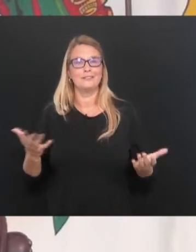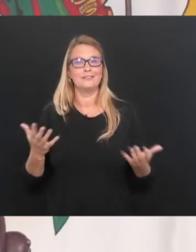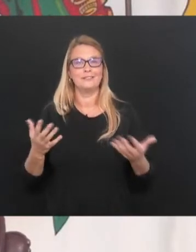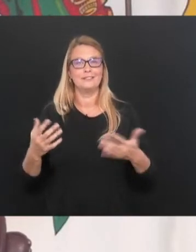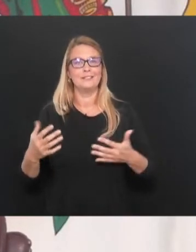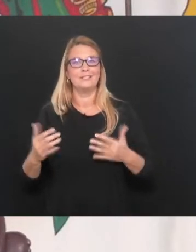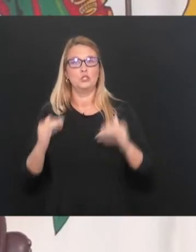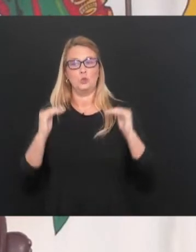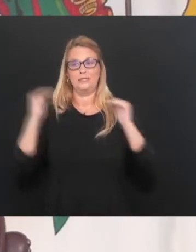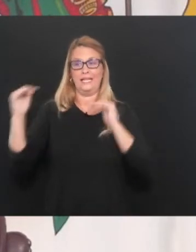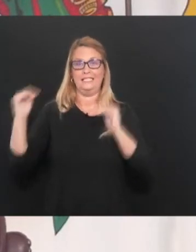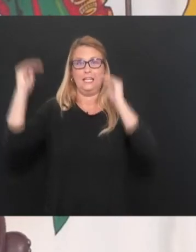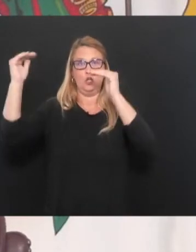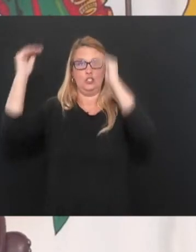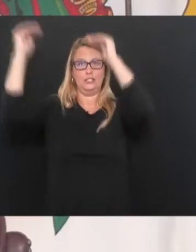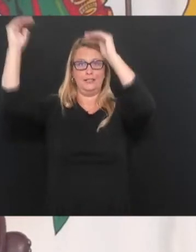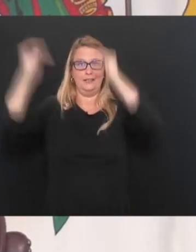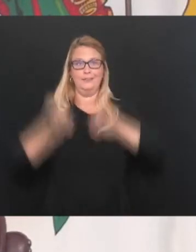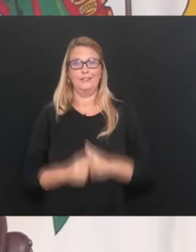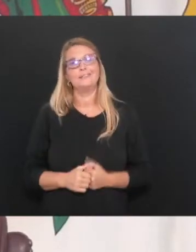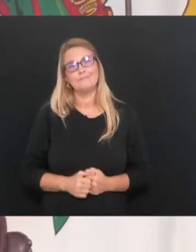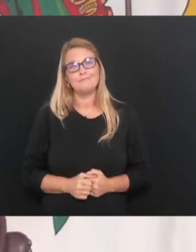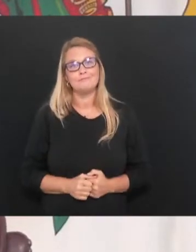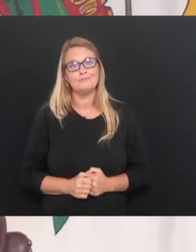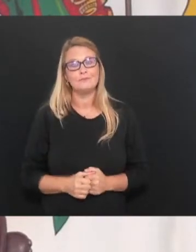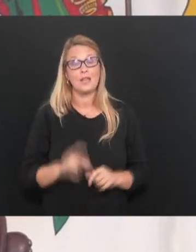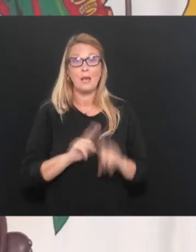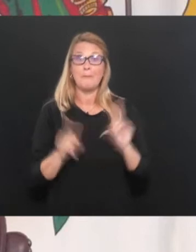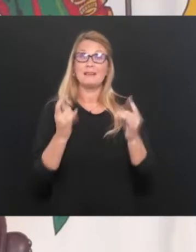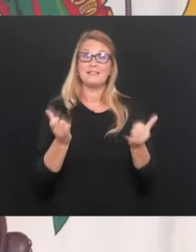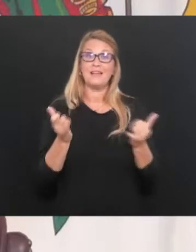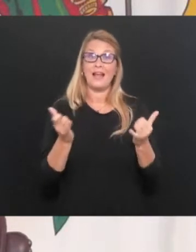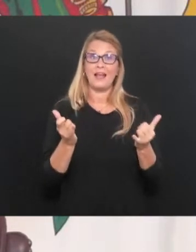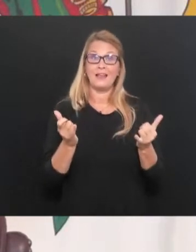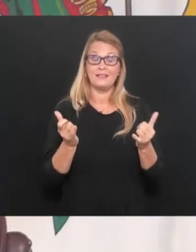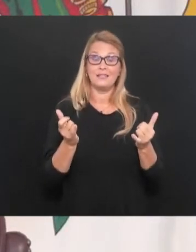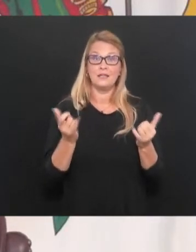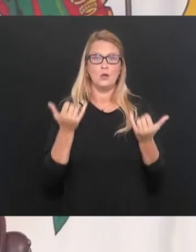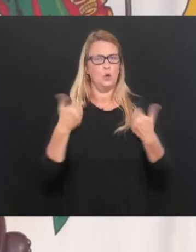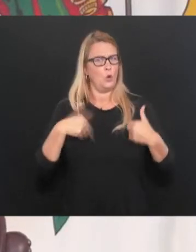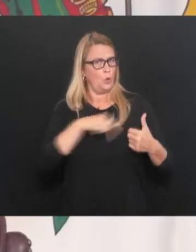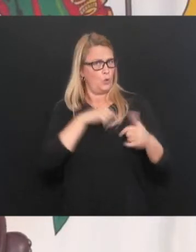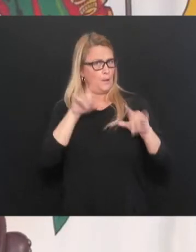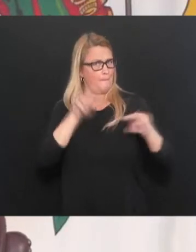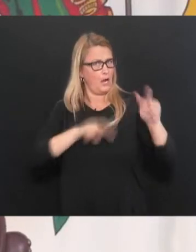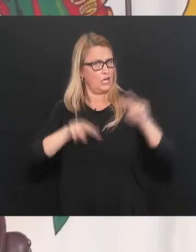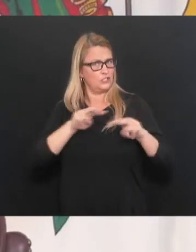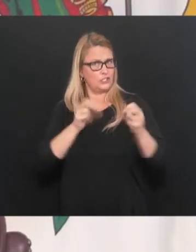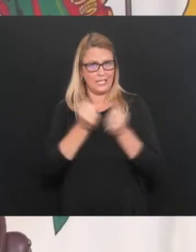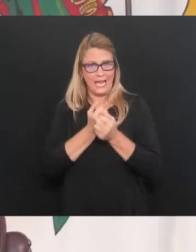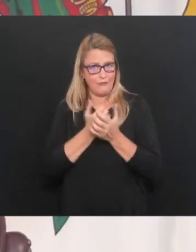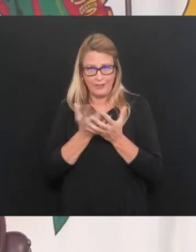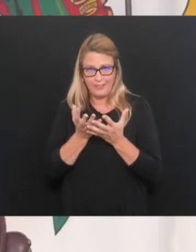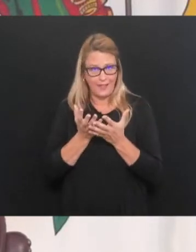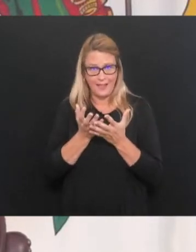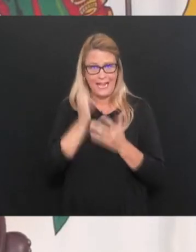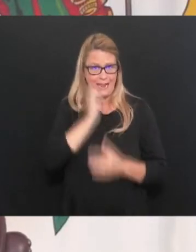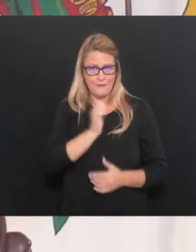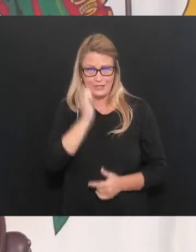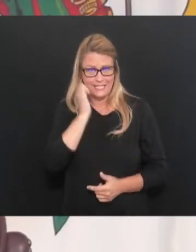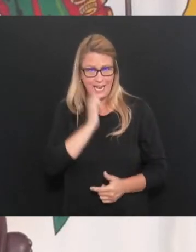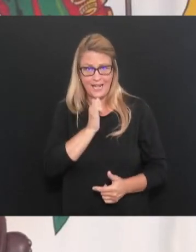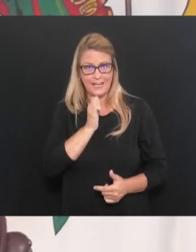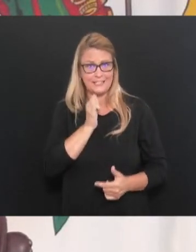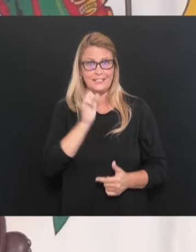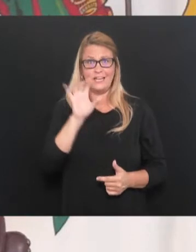You know, but I do know today, and we're monitoring this like crazy and everything, that